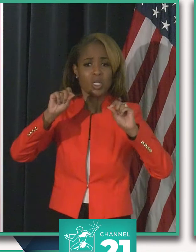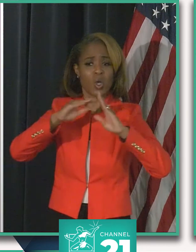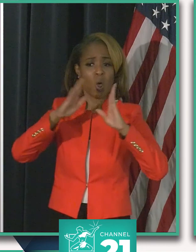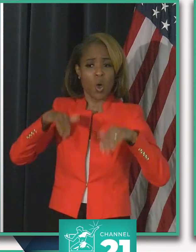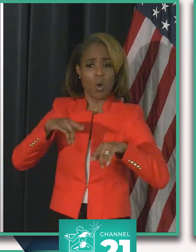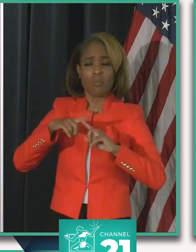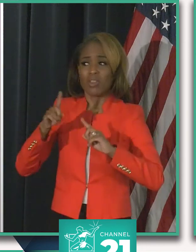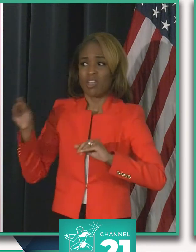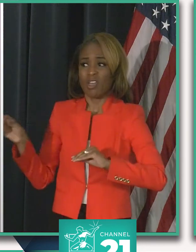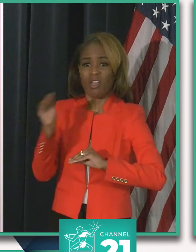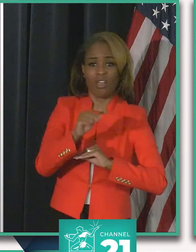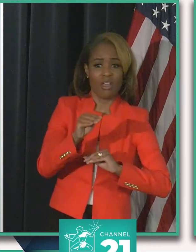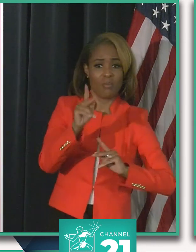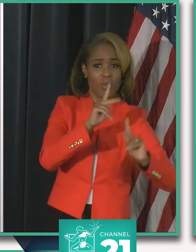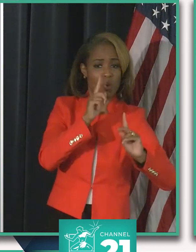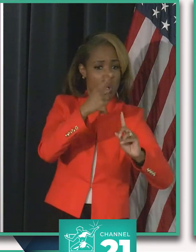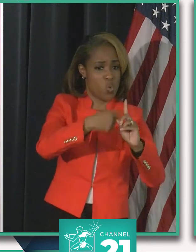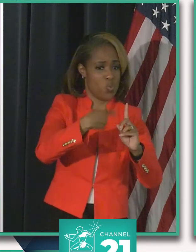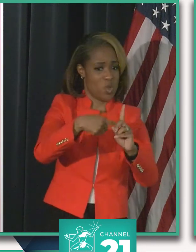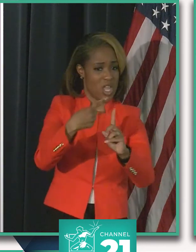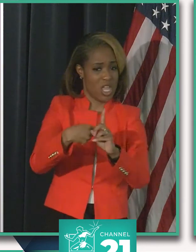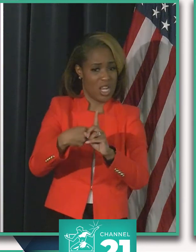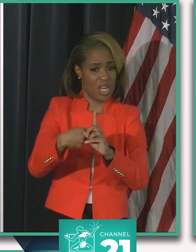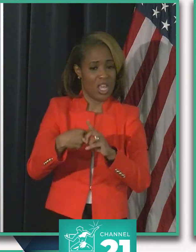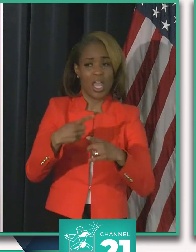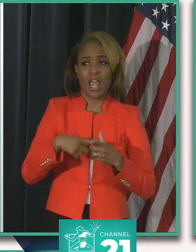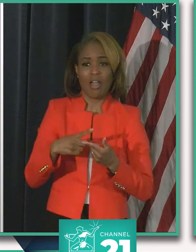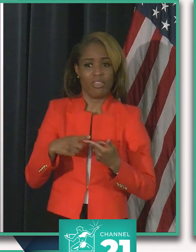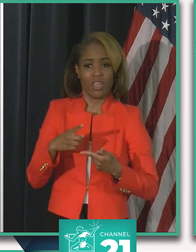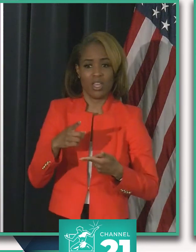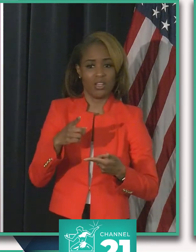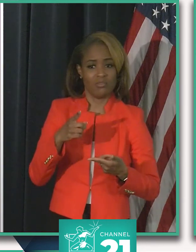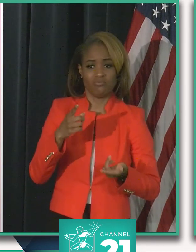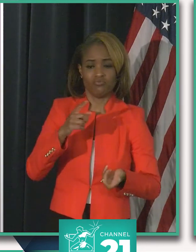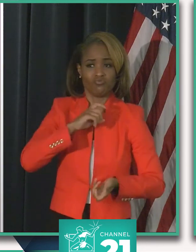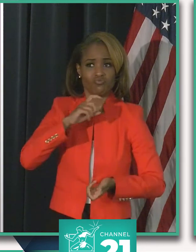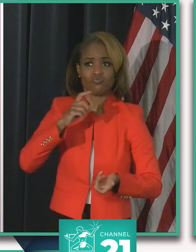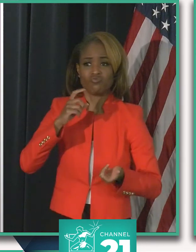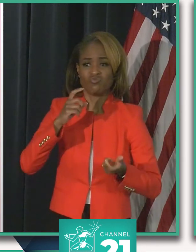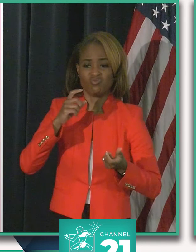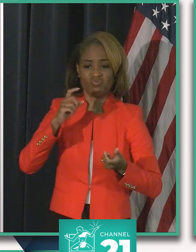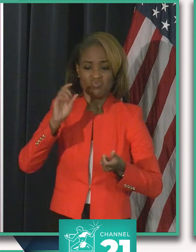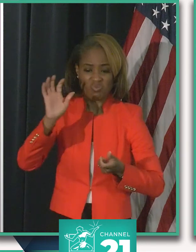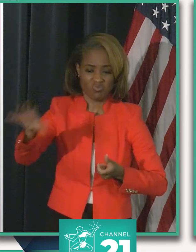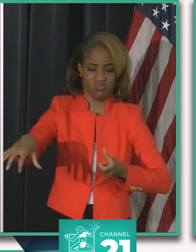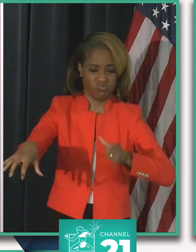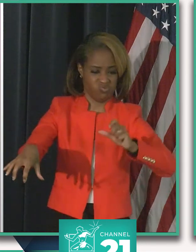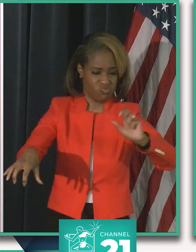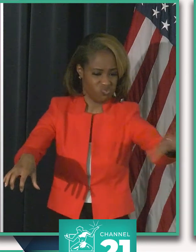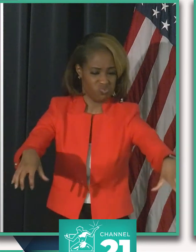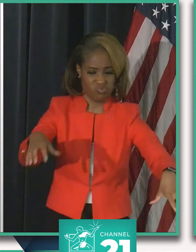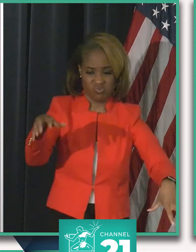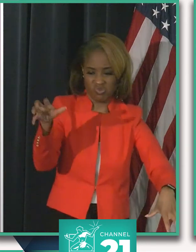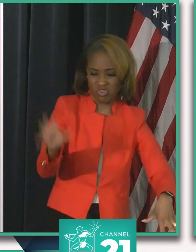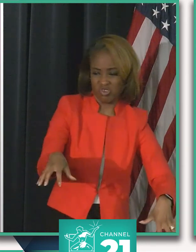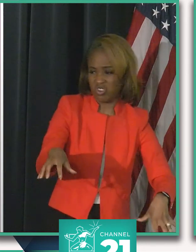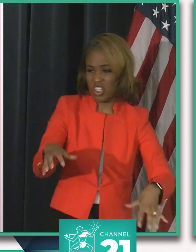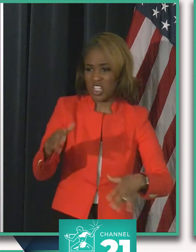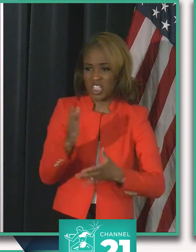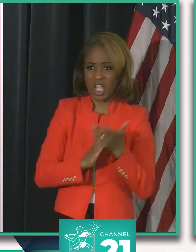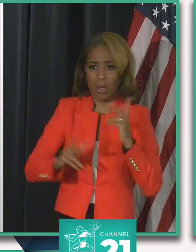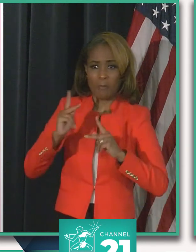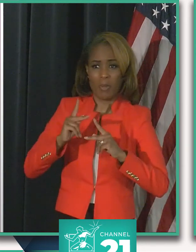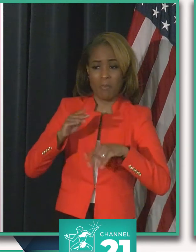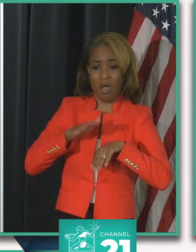these beautiful homes, and the trash is all out in front of the house. Some of them is barbecuing on the